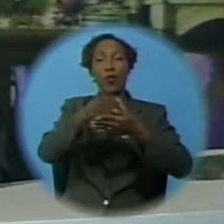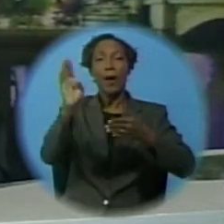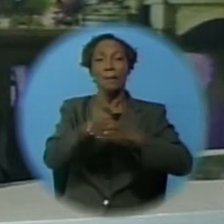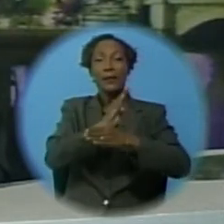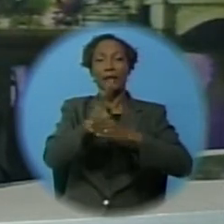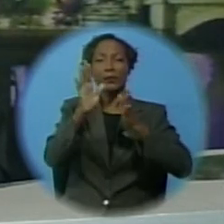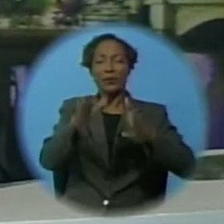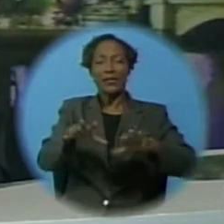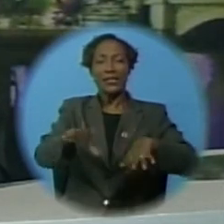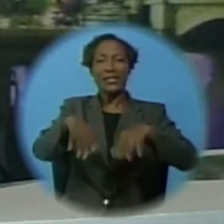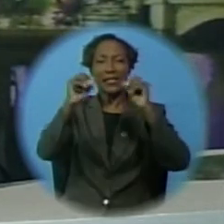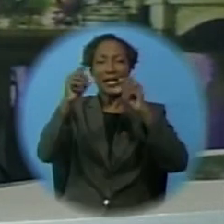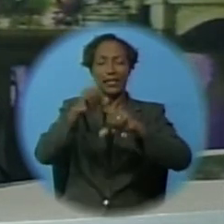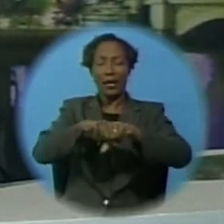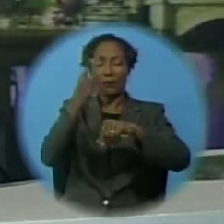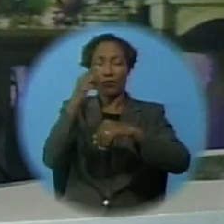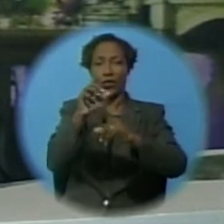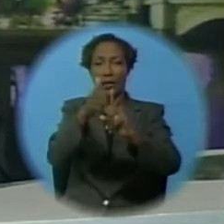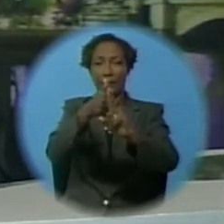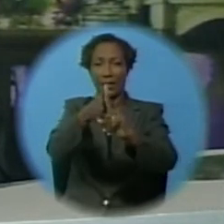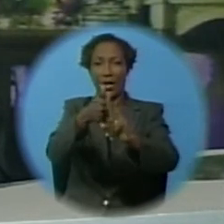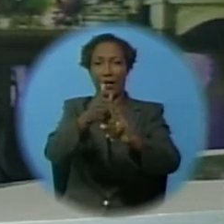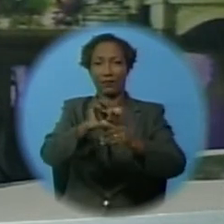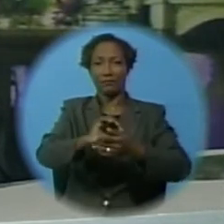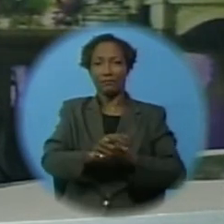for themselves as well.